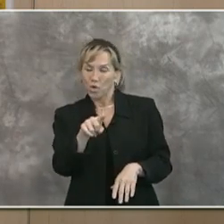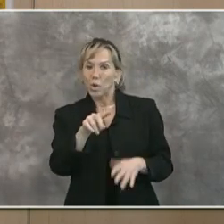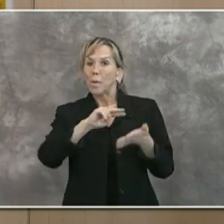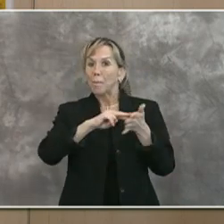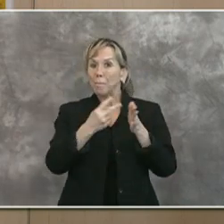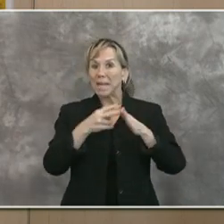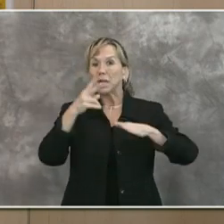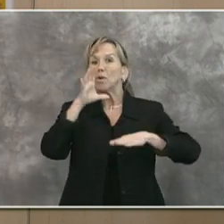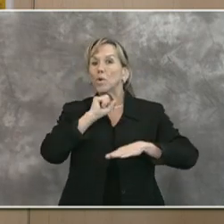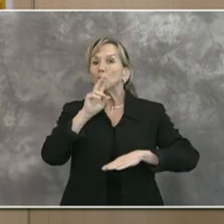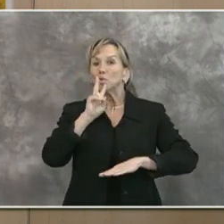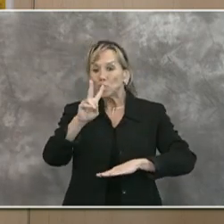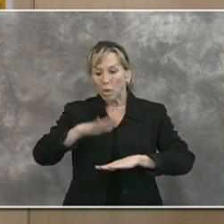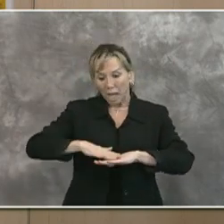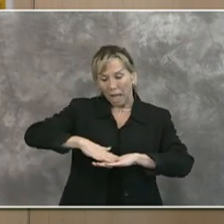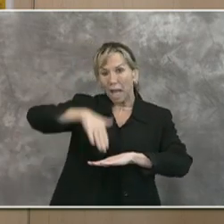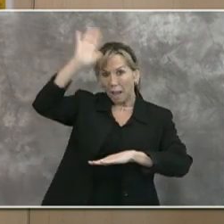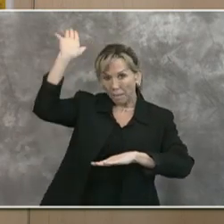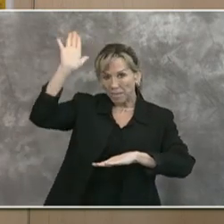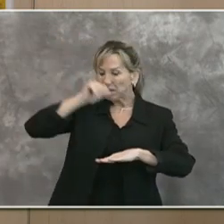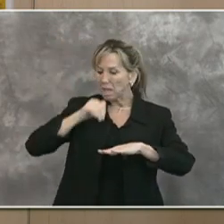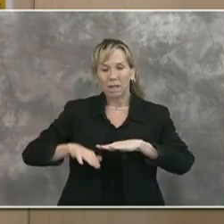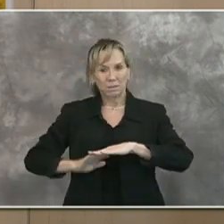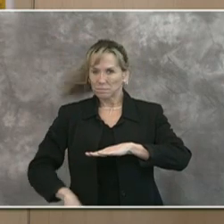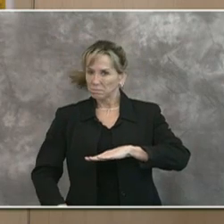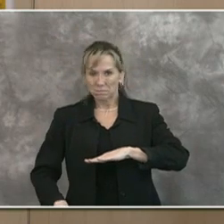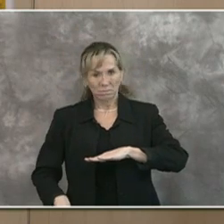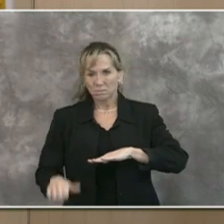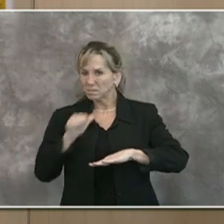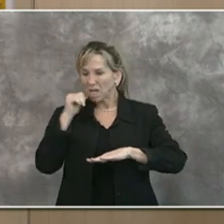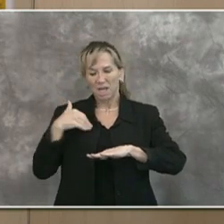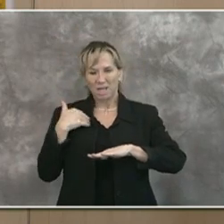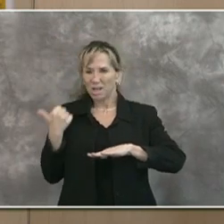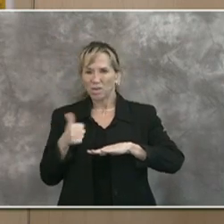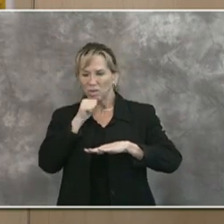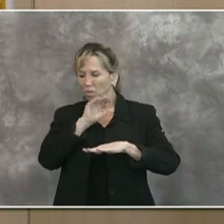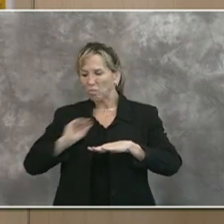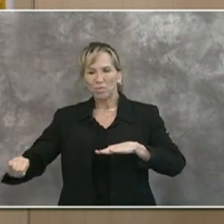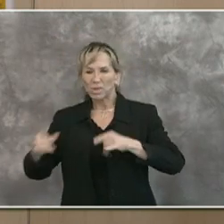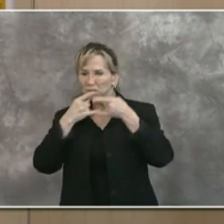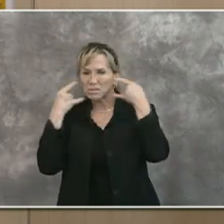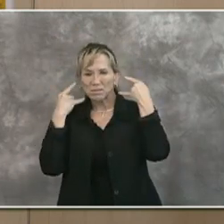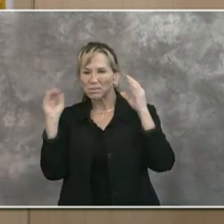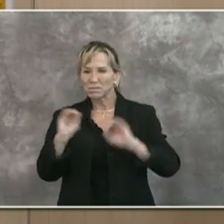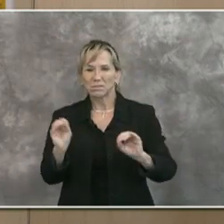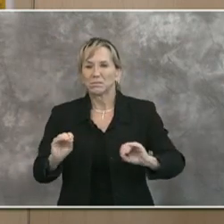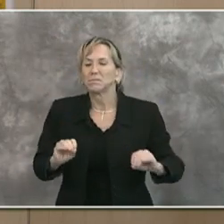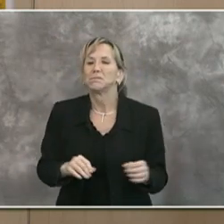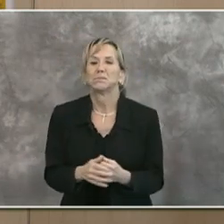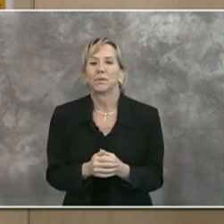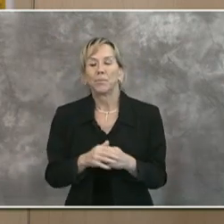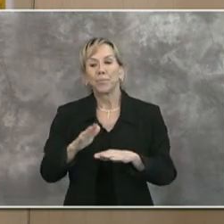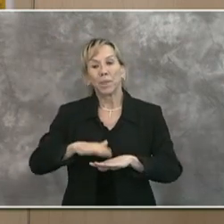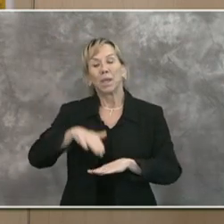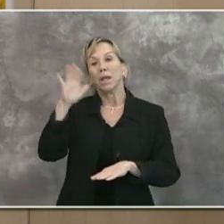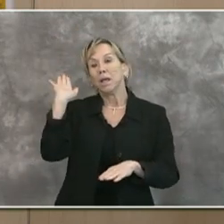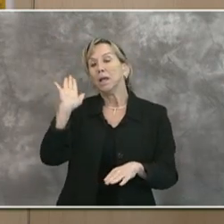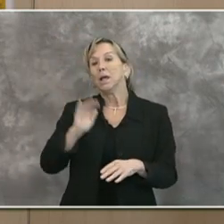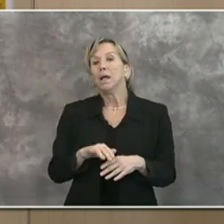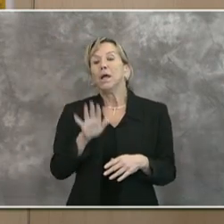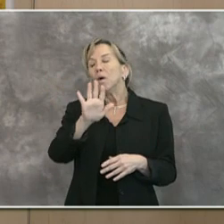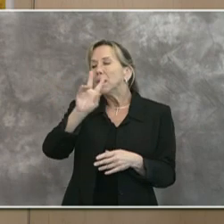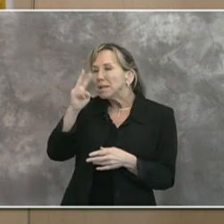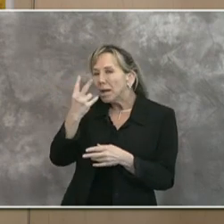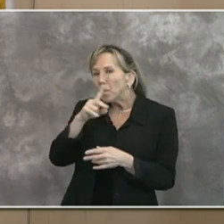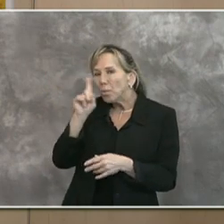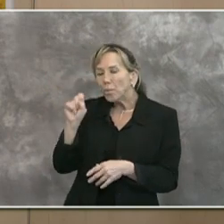for children 2 years age and older, not less than 2 years of age. And for the second question,